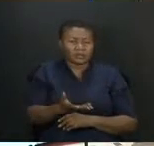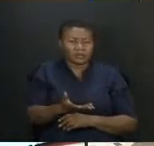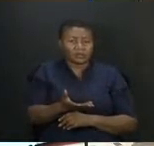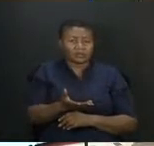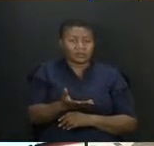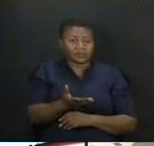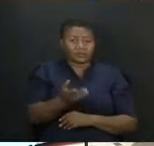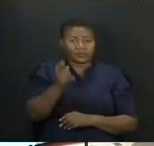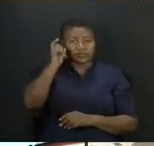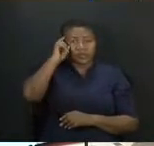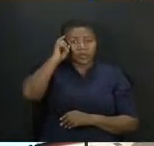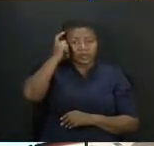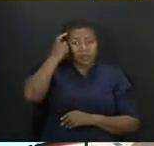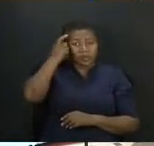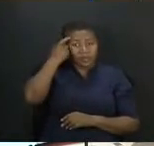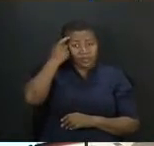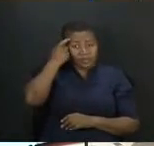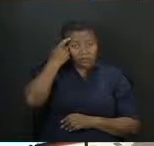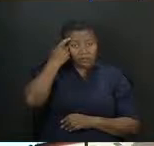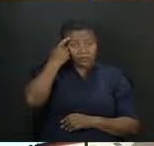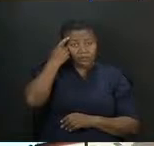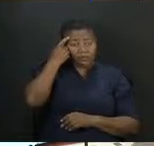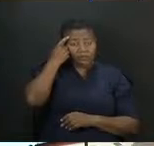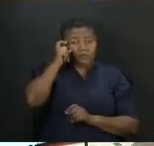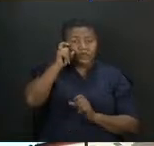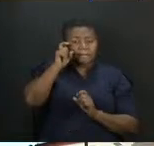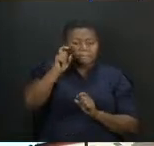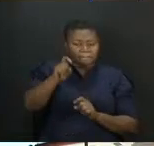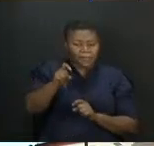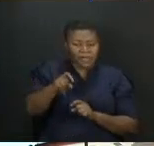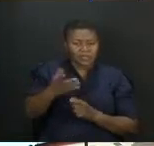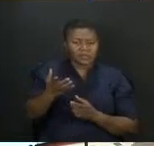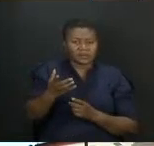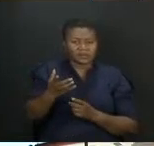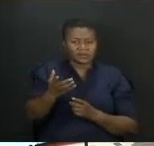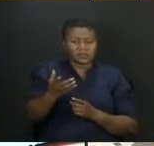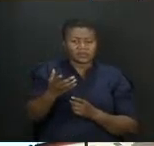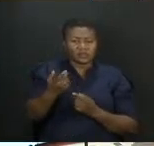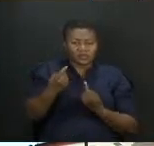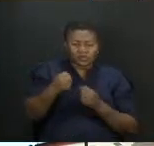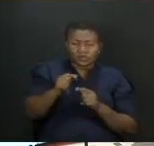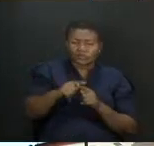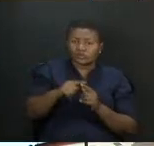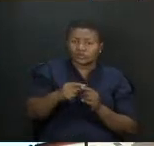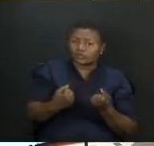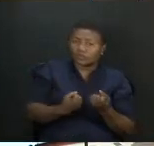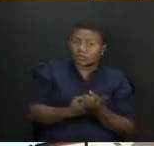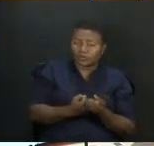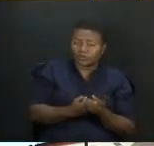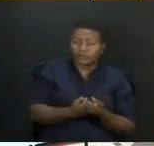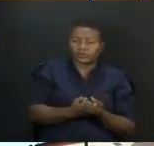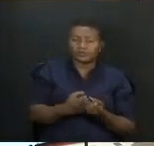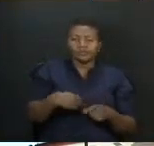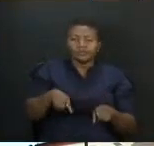Government would have to come in to support. And I'm also